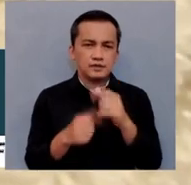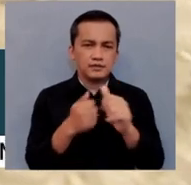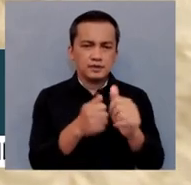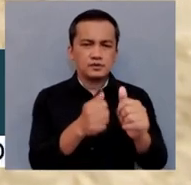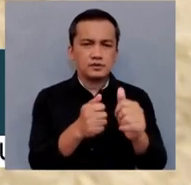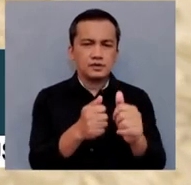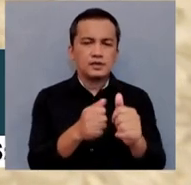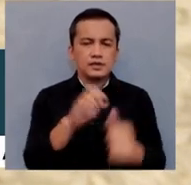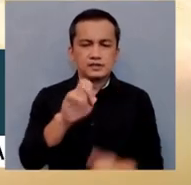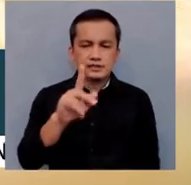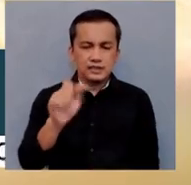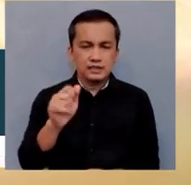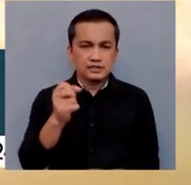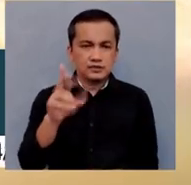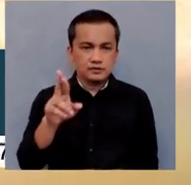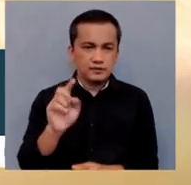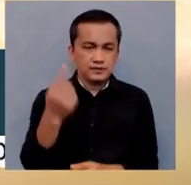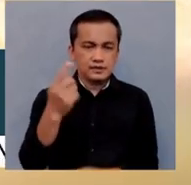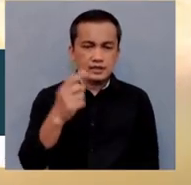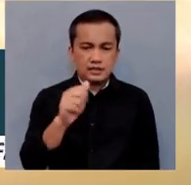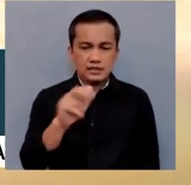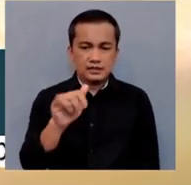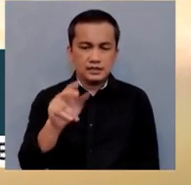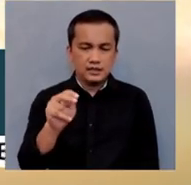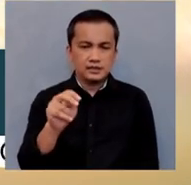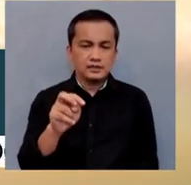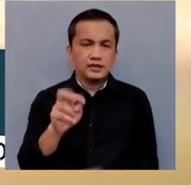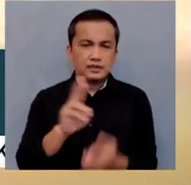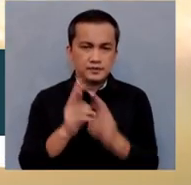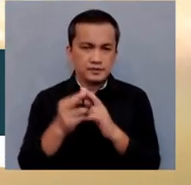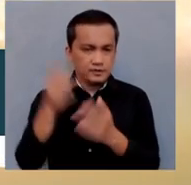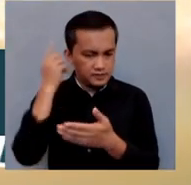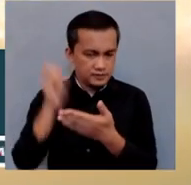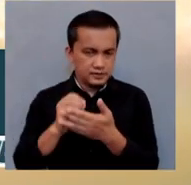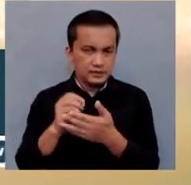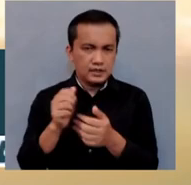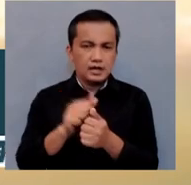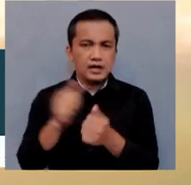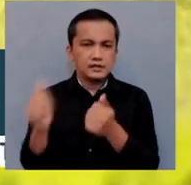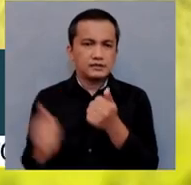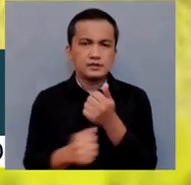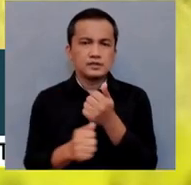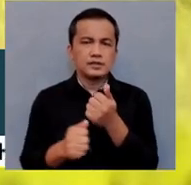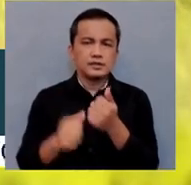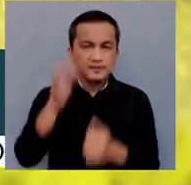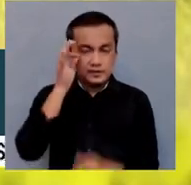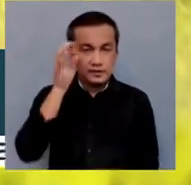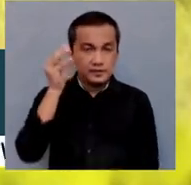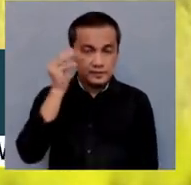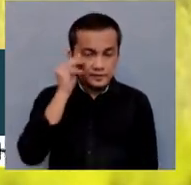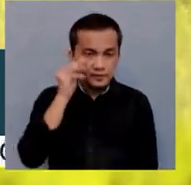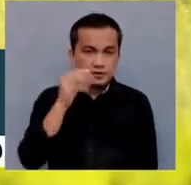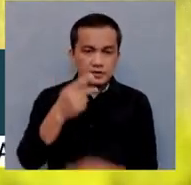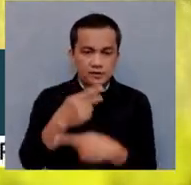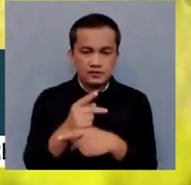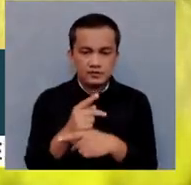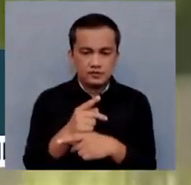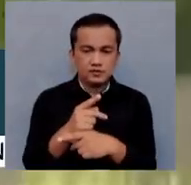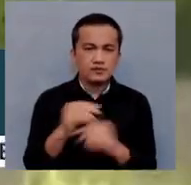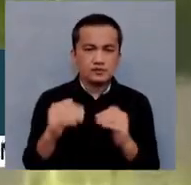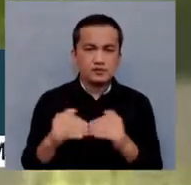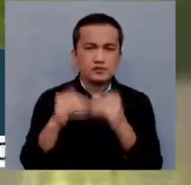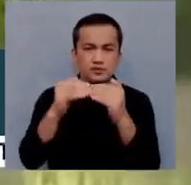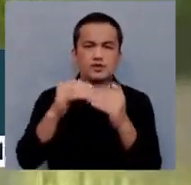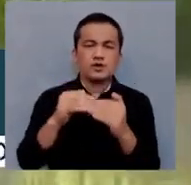Sr., who was the first agrarian reform secretary under the Marcos dictatorship. To boost the local production, the use of rice